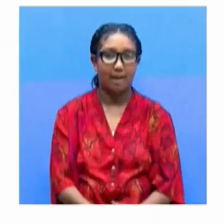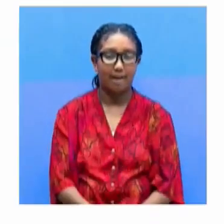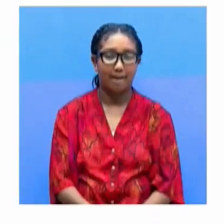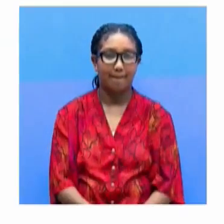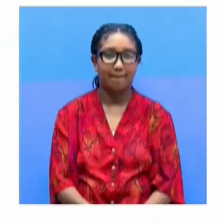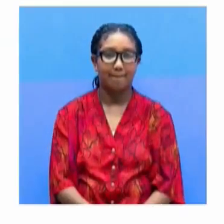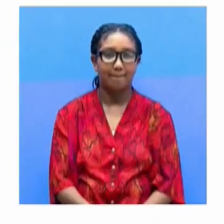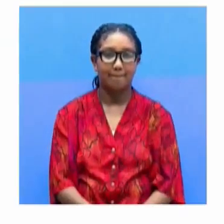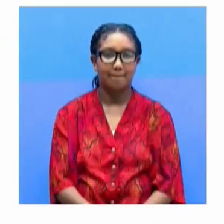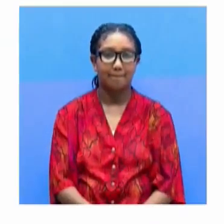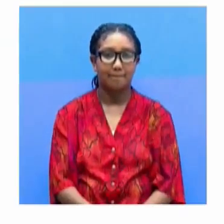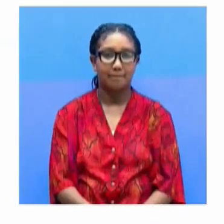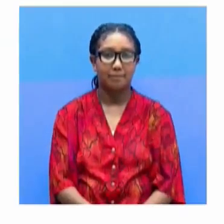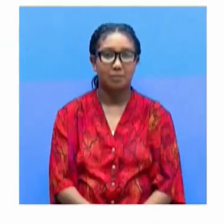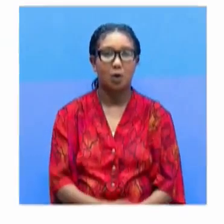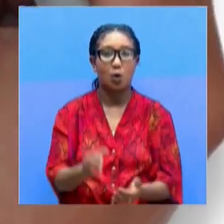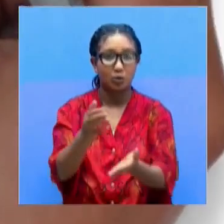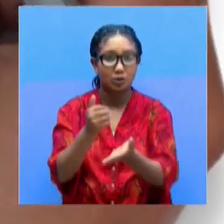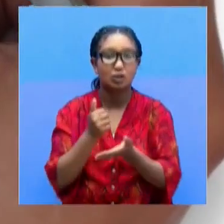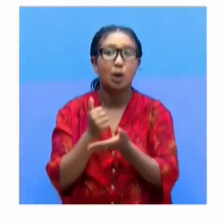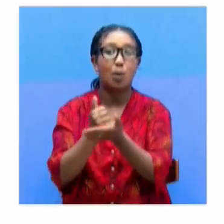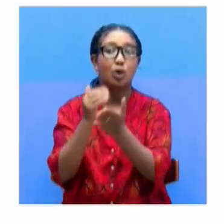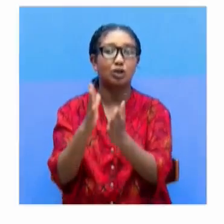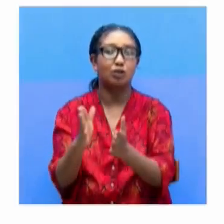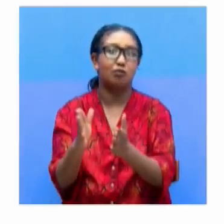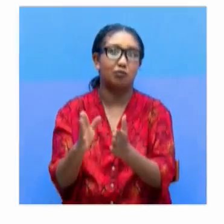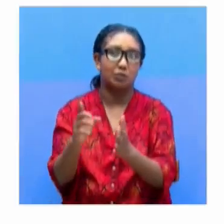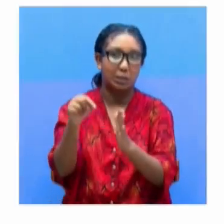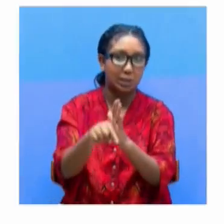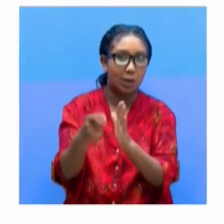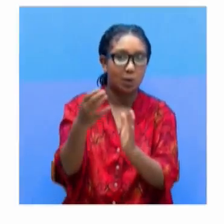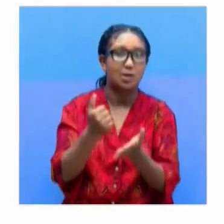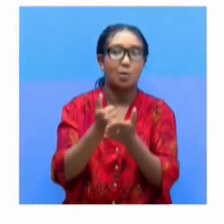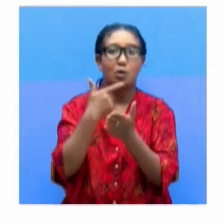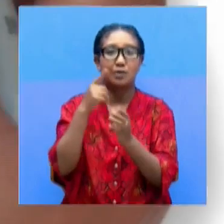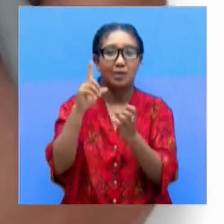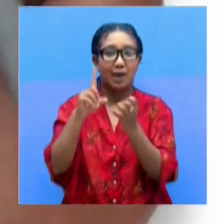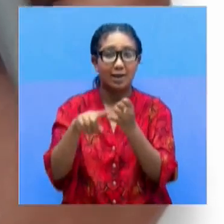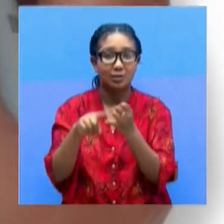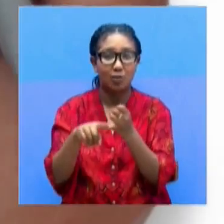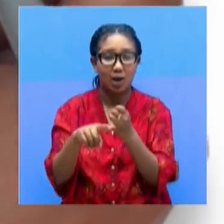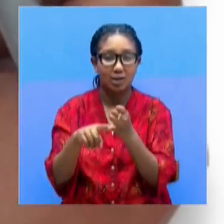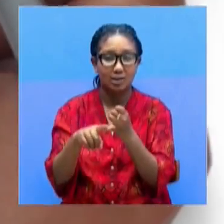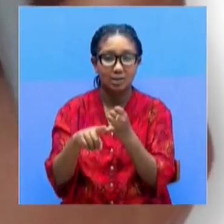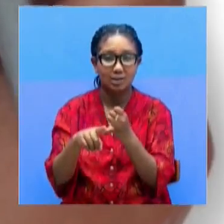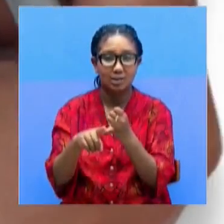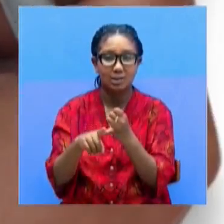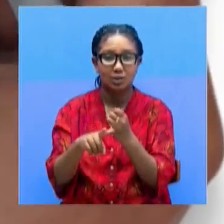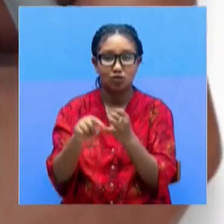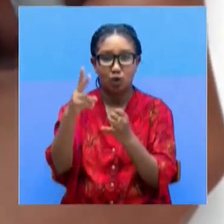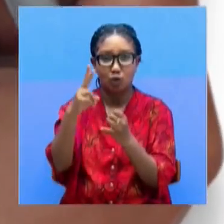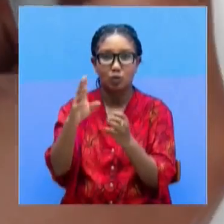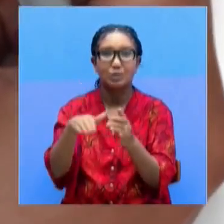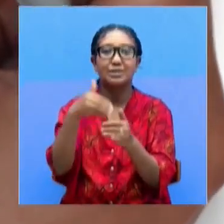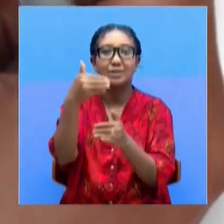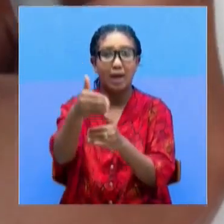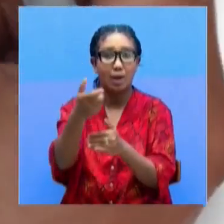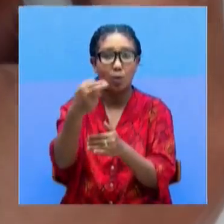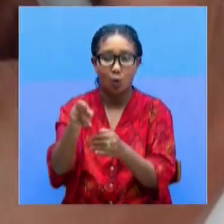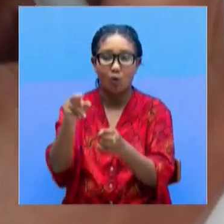Details or supportive sentences. And the last one, the last pattern, this one is